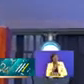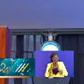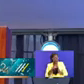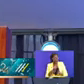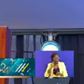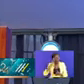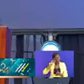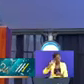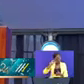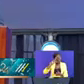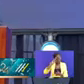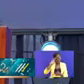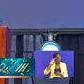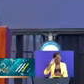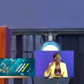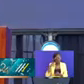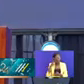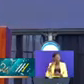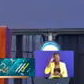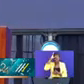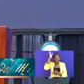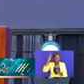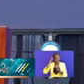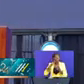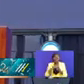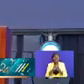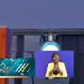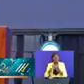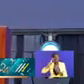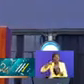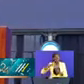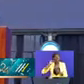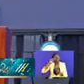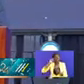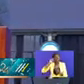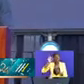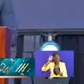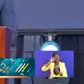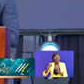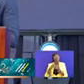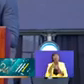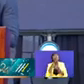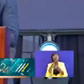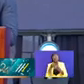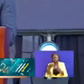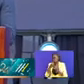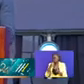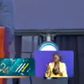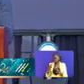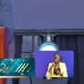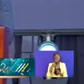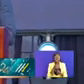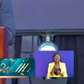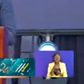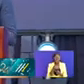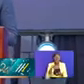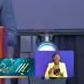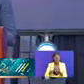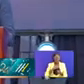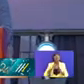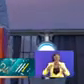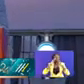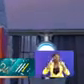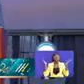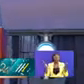Mok um is a father to Bishop James ther he said that the